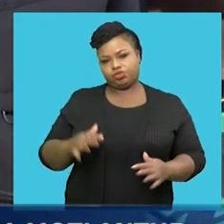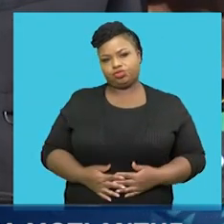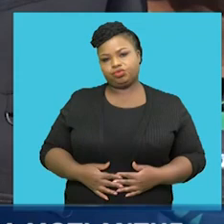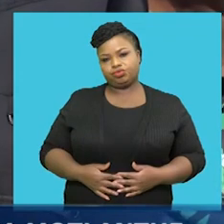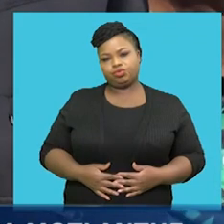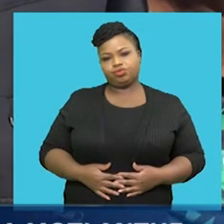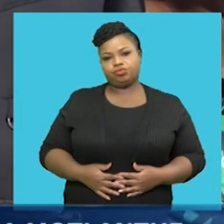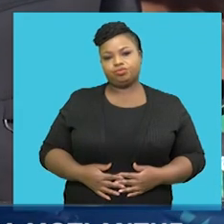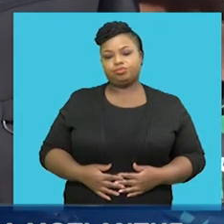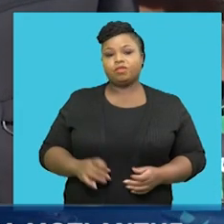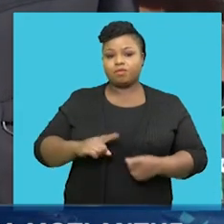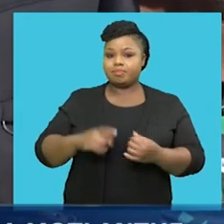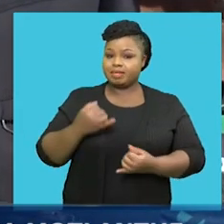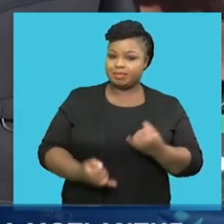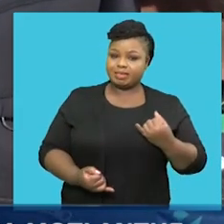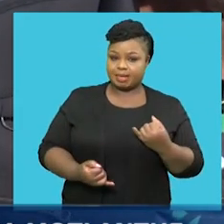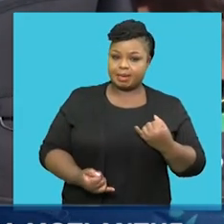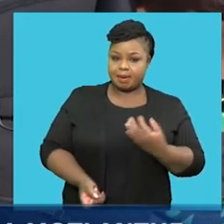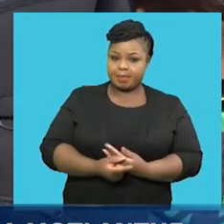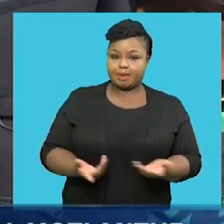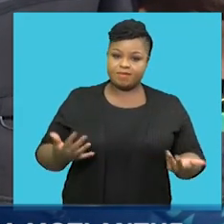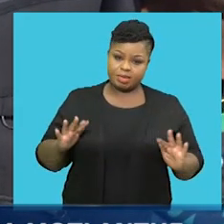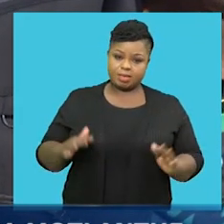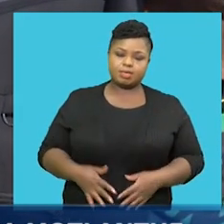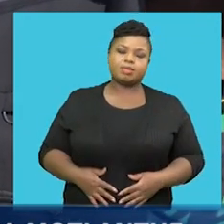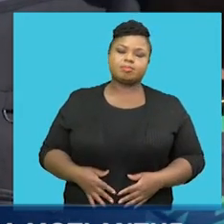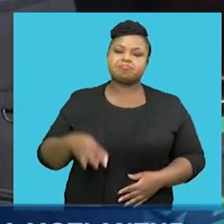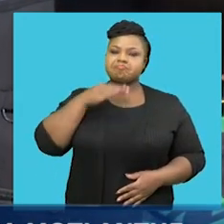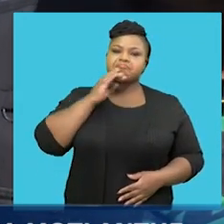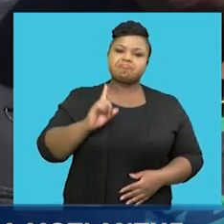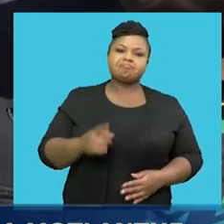lessons from those missteps, which means that